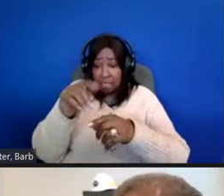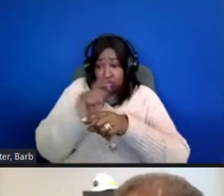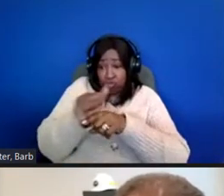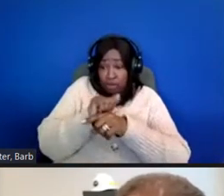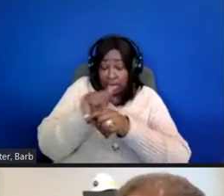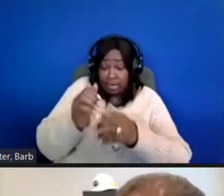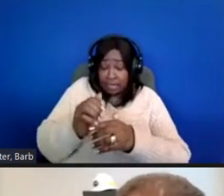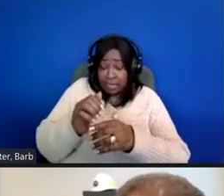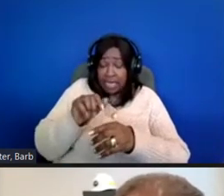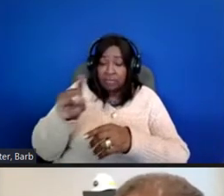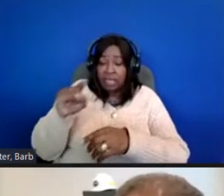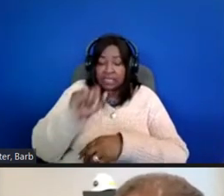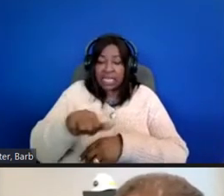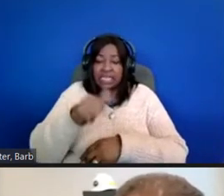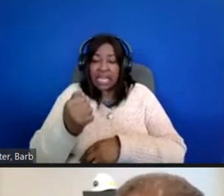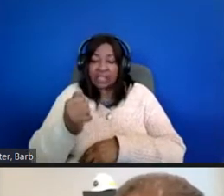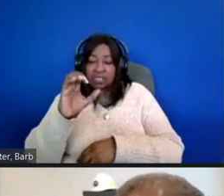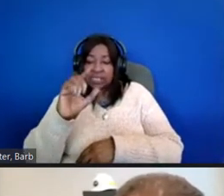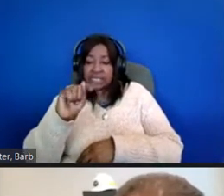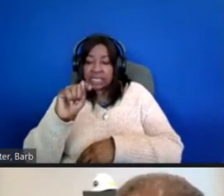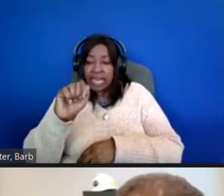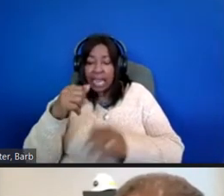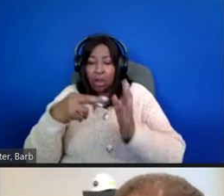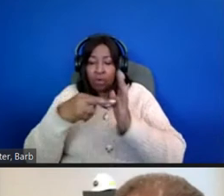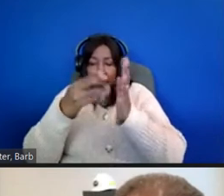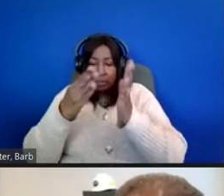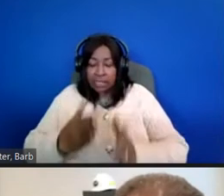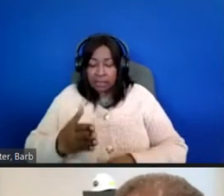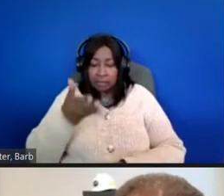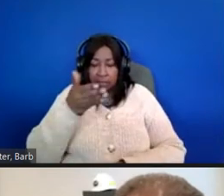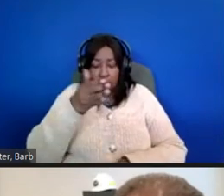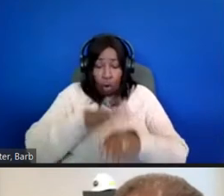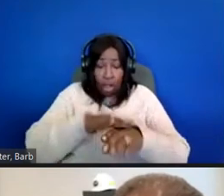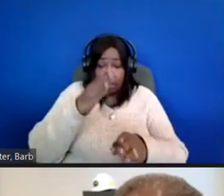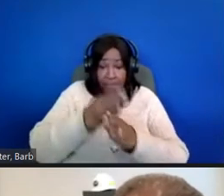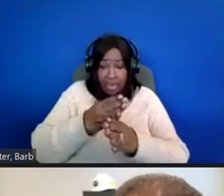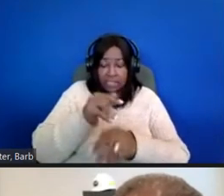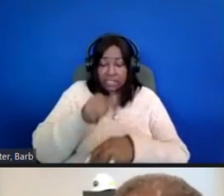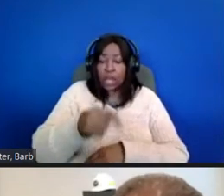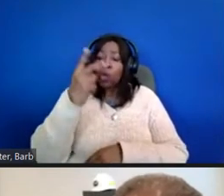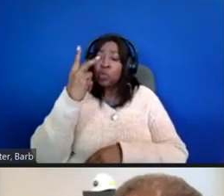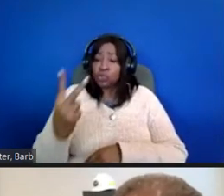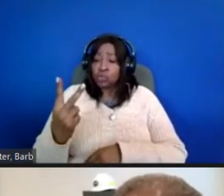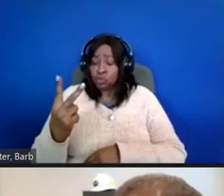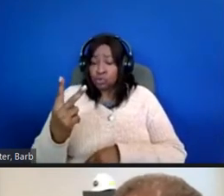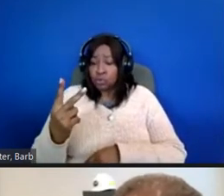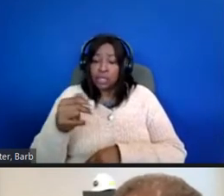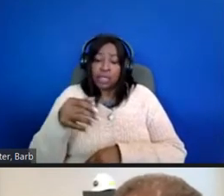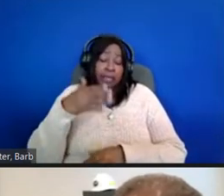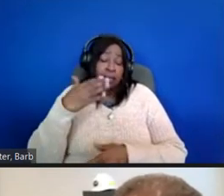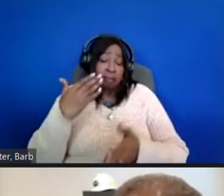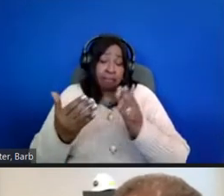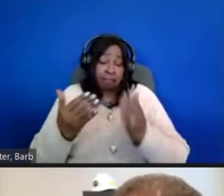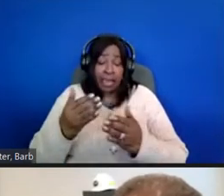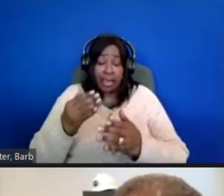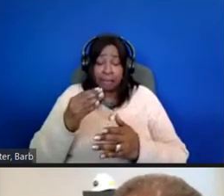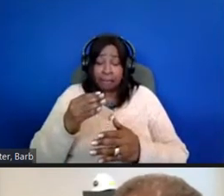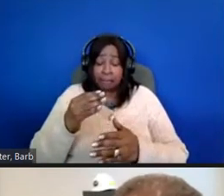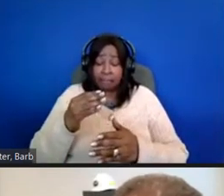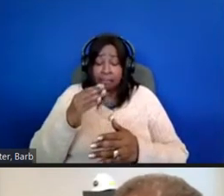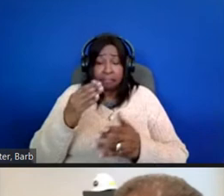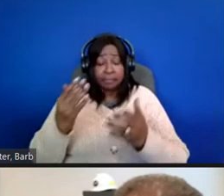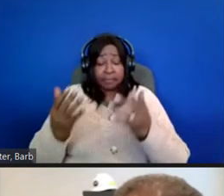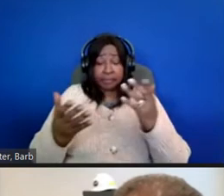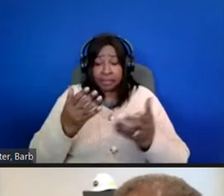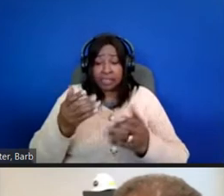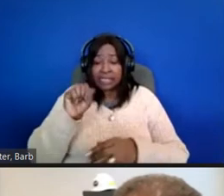CTA representative on the bus. So there's two and it might be, you know, I